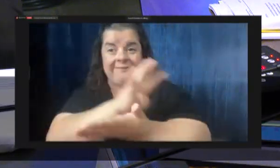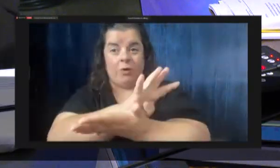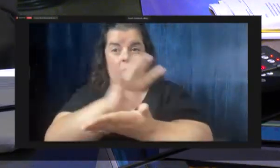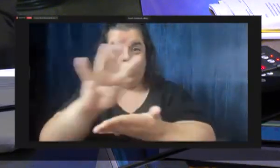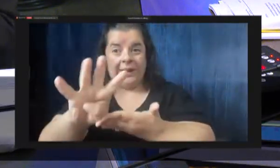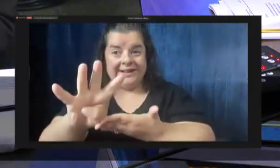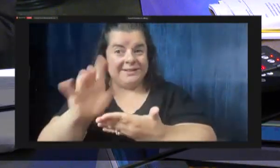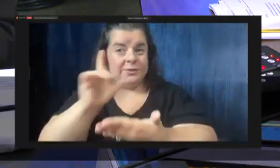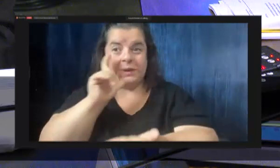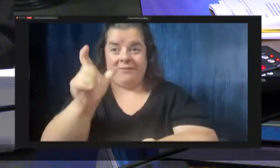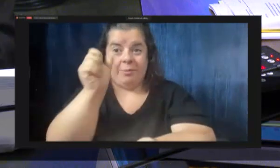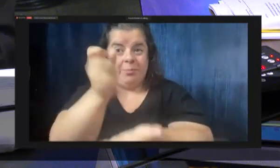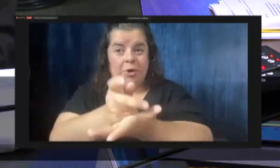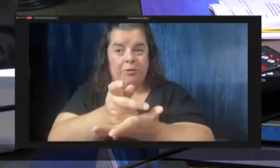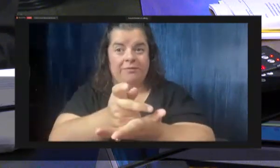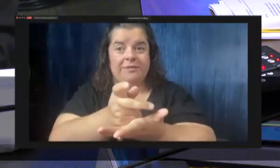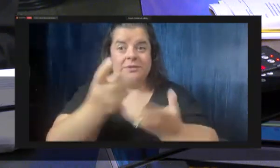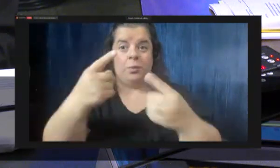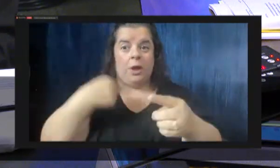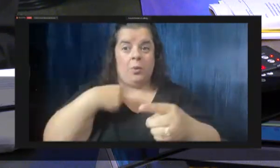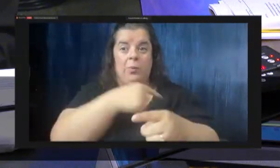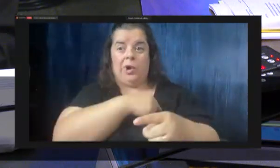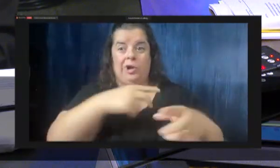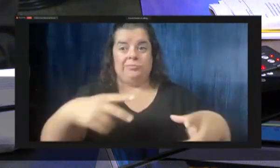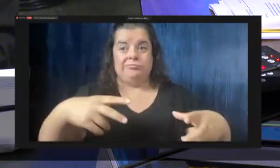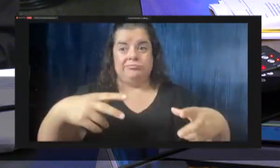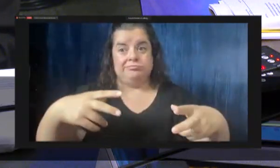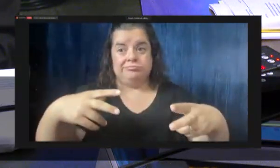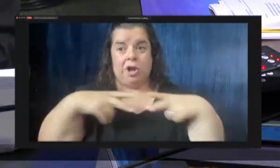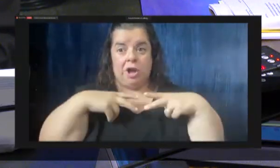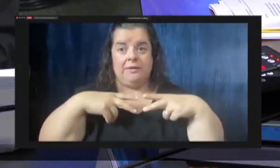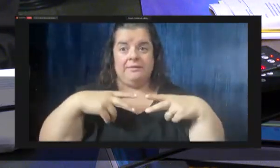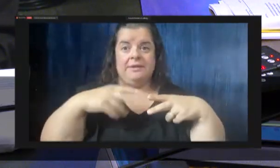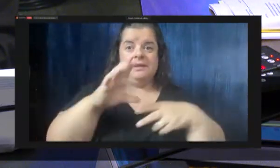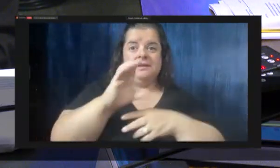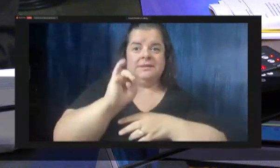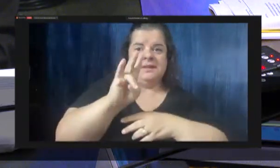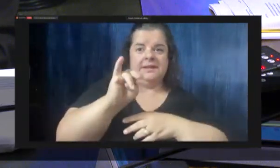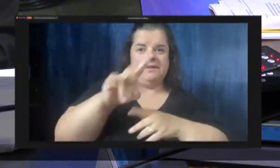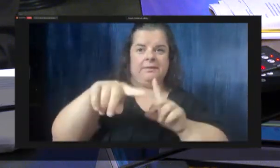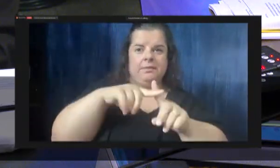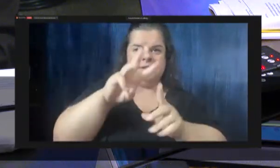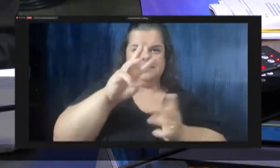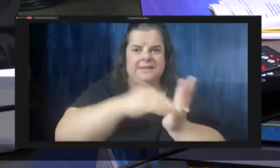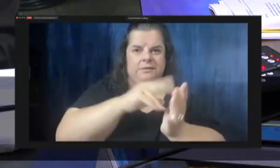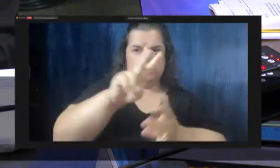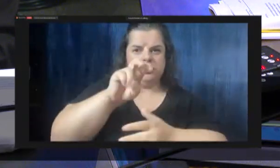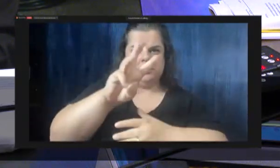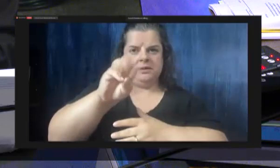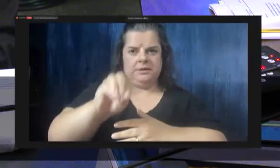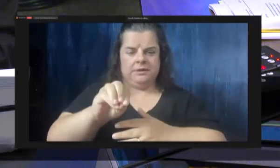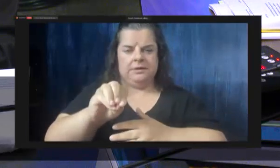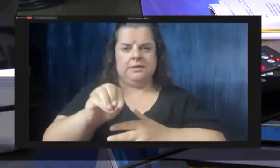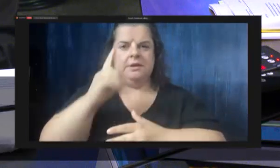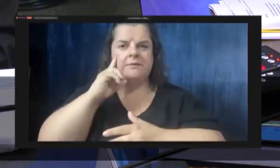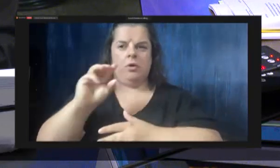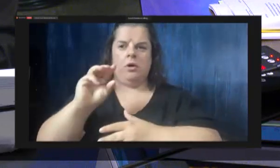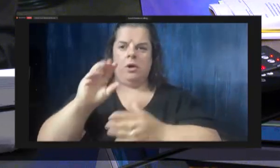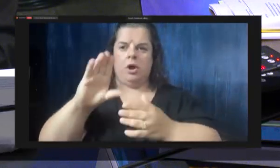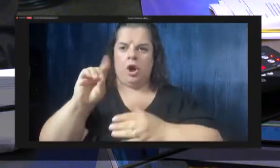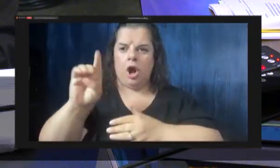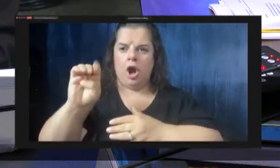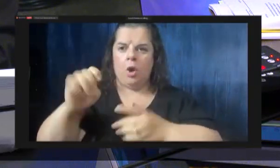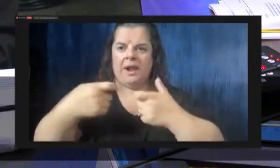approved the invoices while they're over the amount. But Civic Plus is an amount of $6,260 for our municipal code electronic